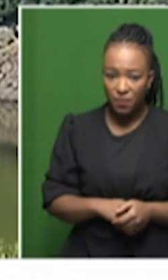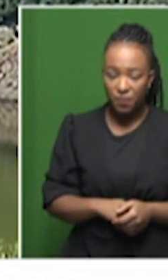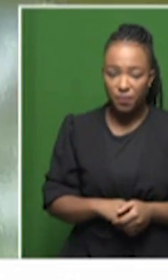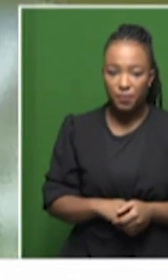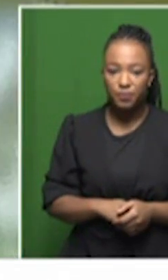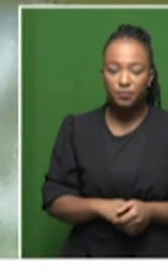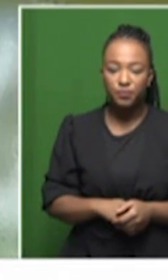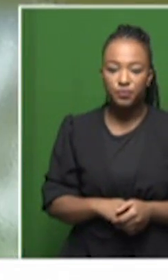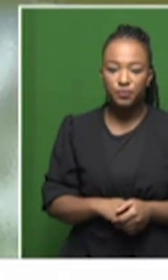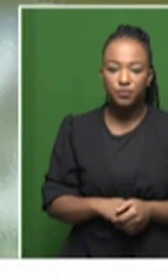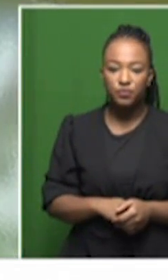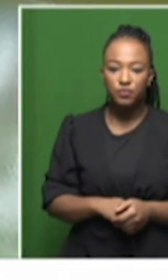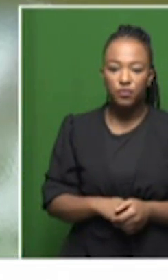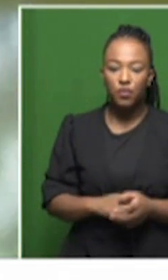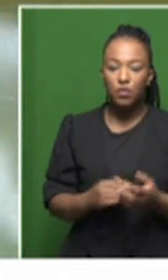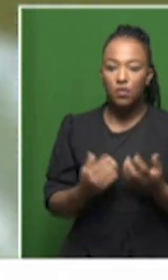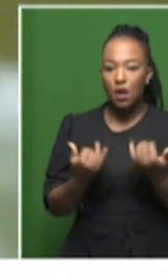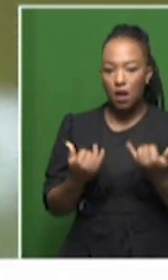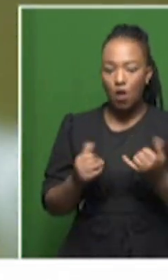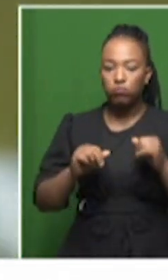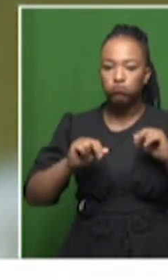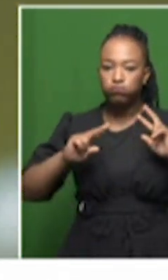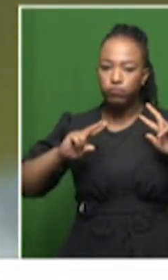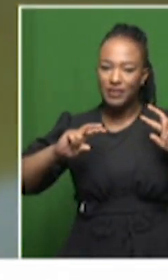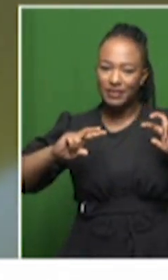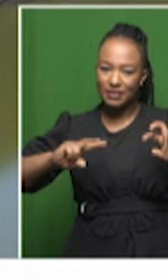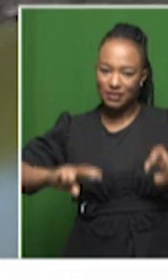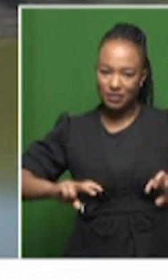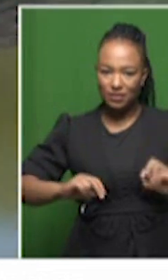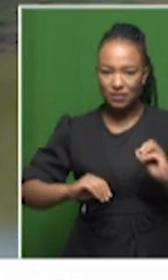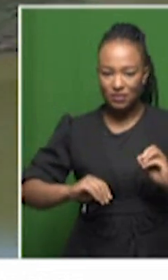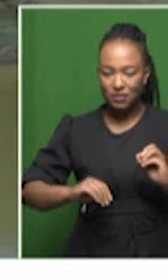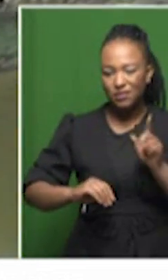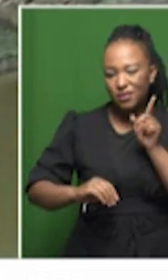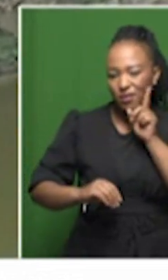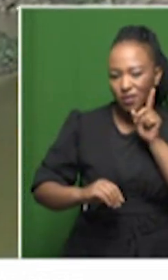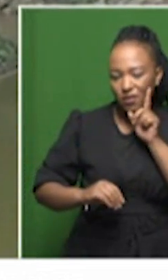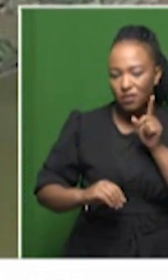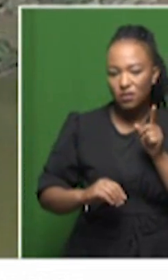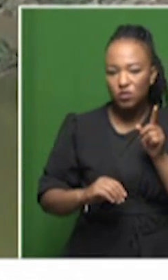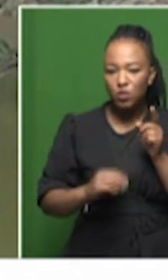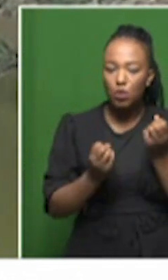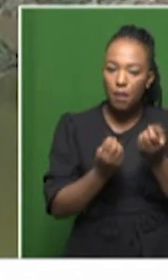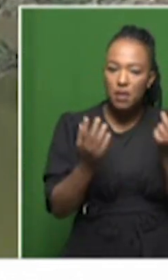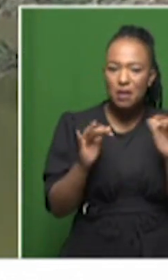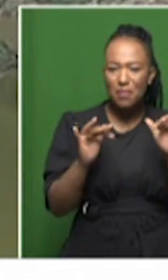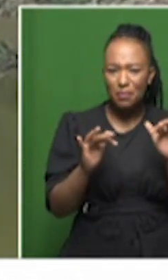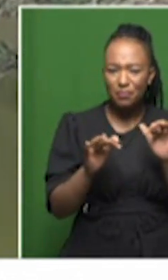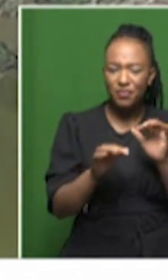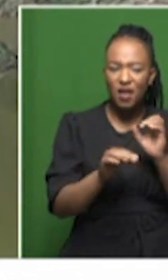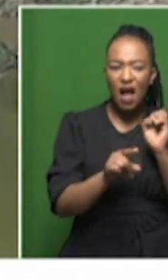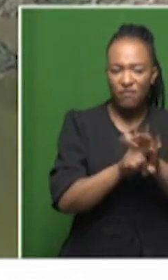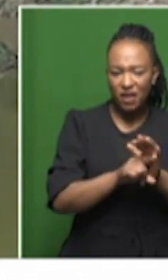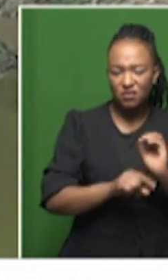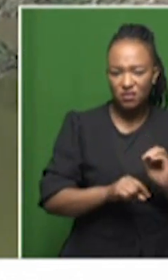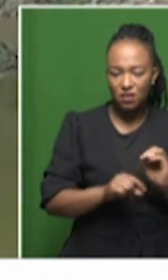At this point in time, there are investigations that are currently happening that will actually determine exactly how many people are affected. But